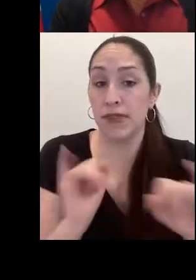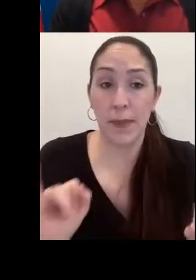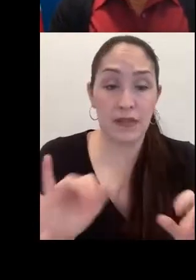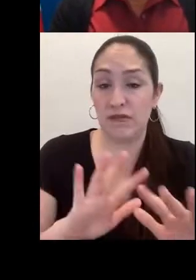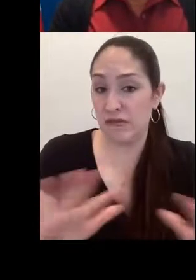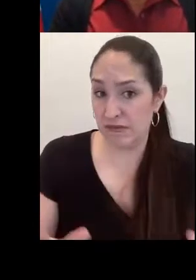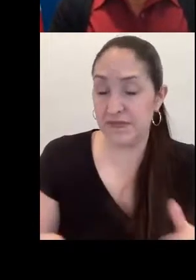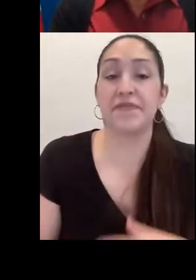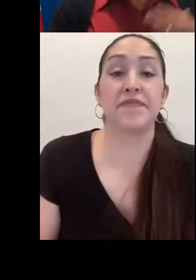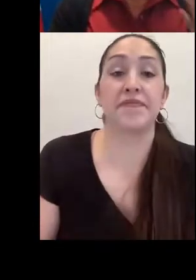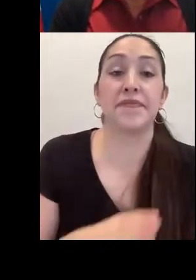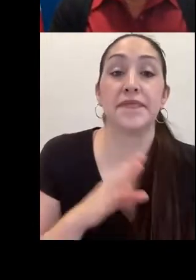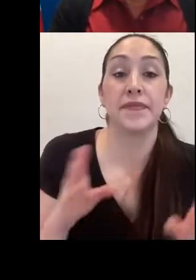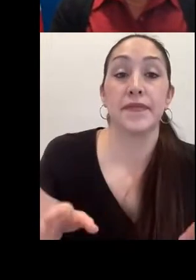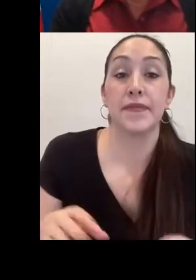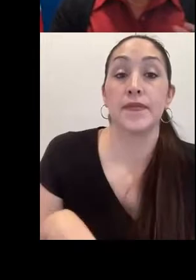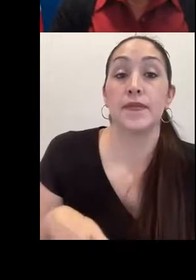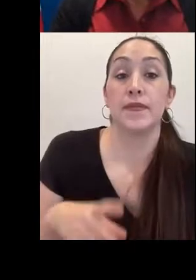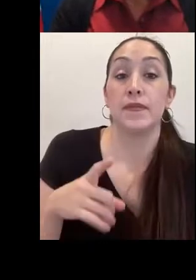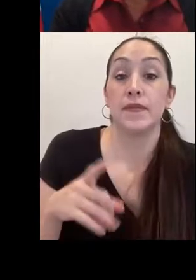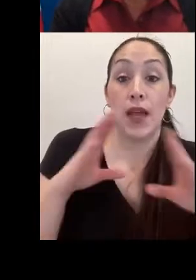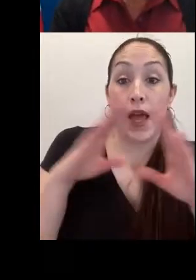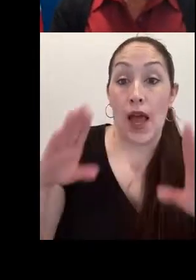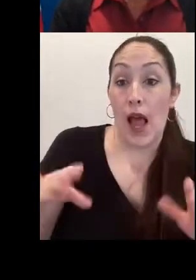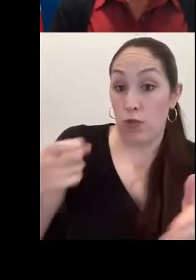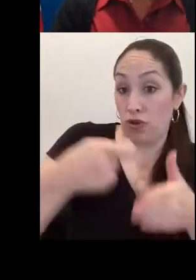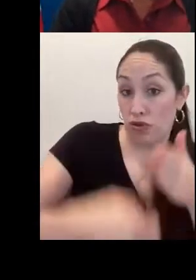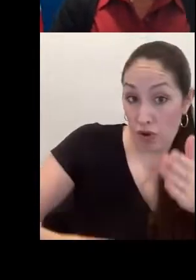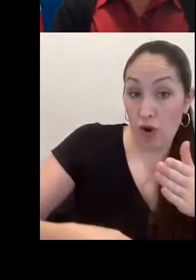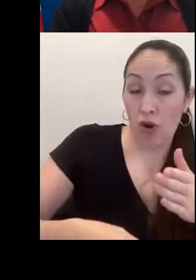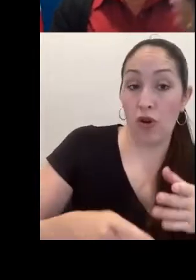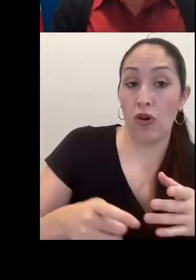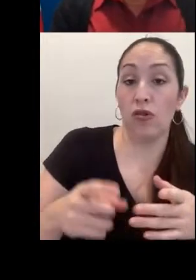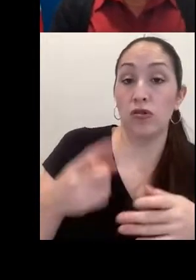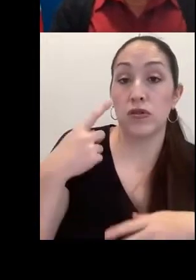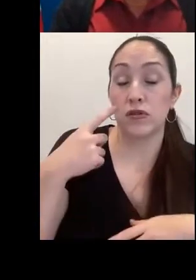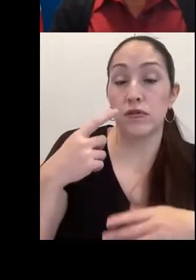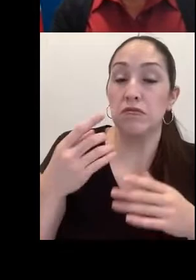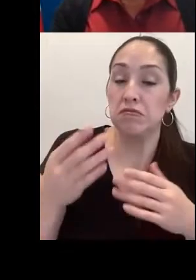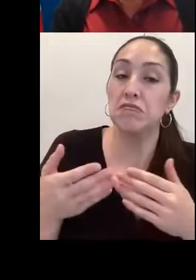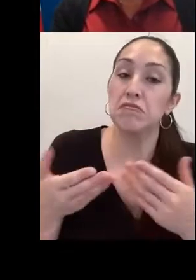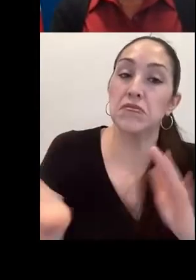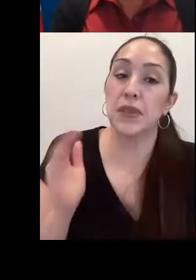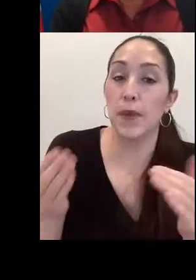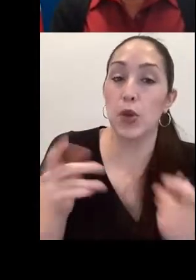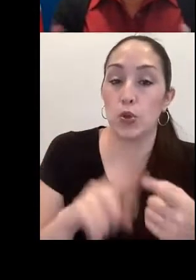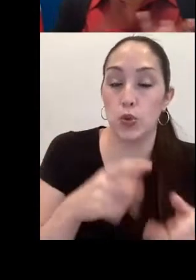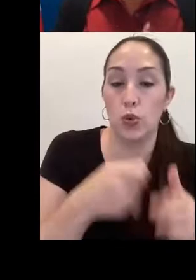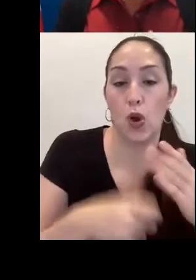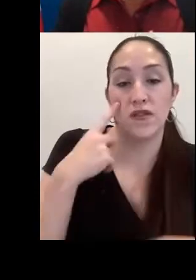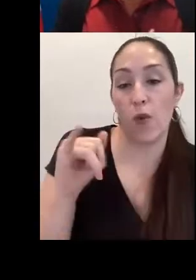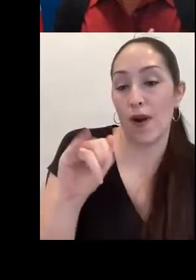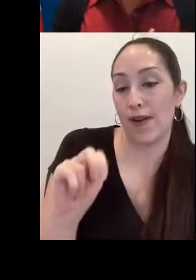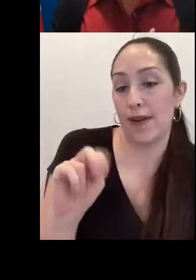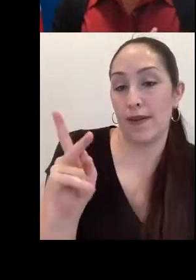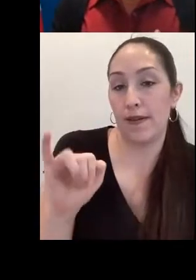Housing expenses for the purpose of ABLE account are similar to household costs for in-kind support and maintenance purposes.